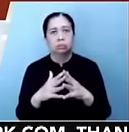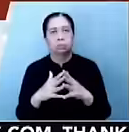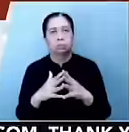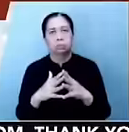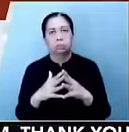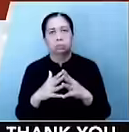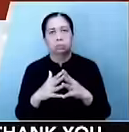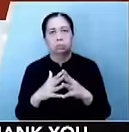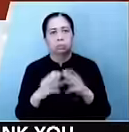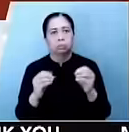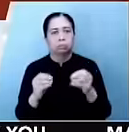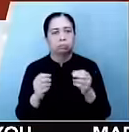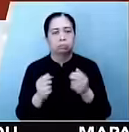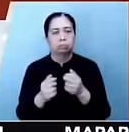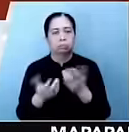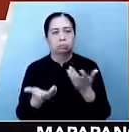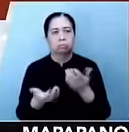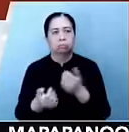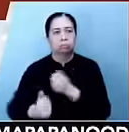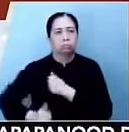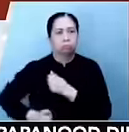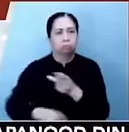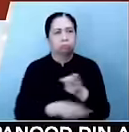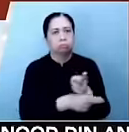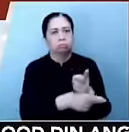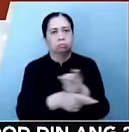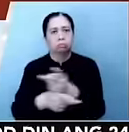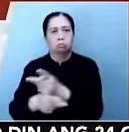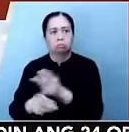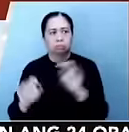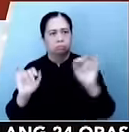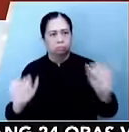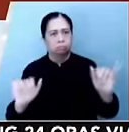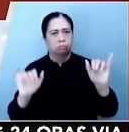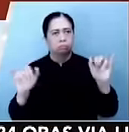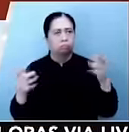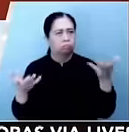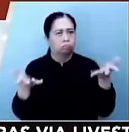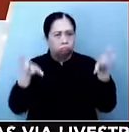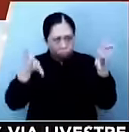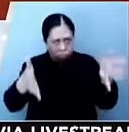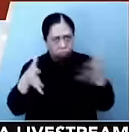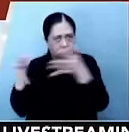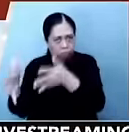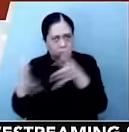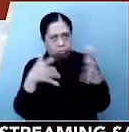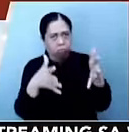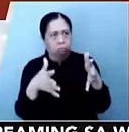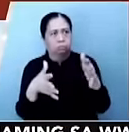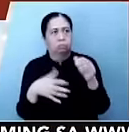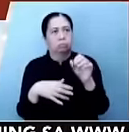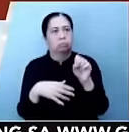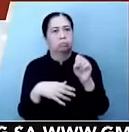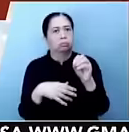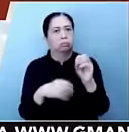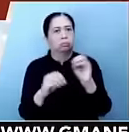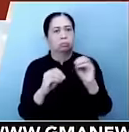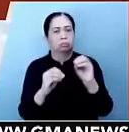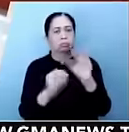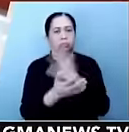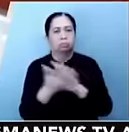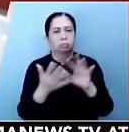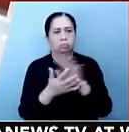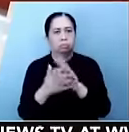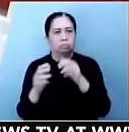patrols there, as is where is, para walang magkagulo. Hindi tayo